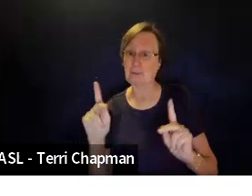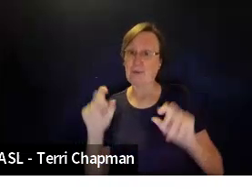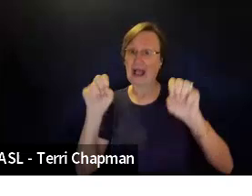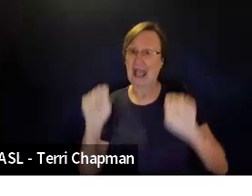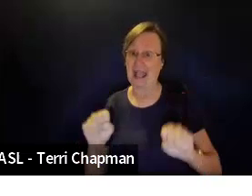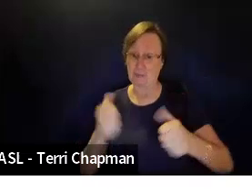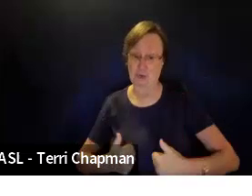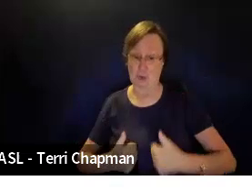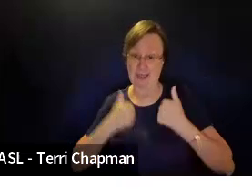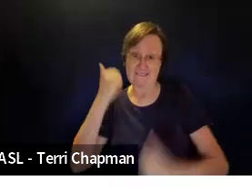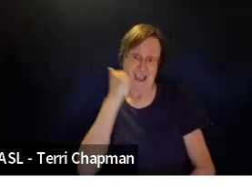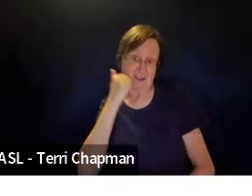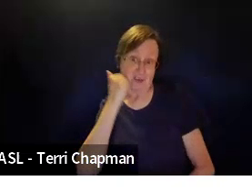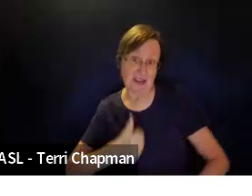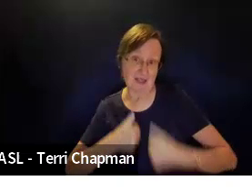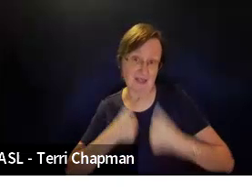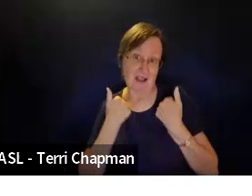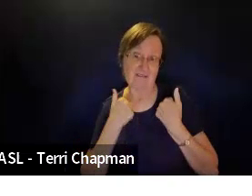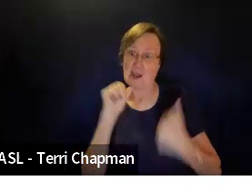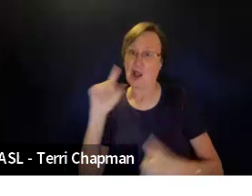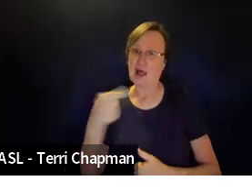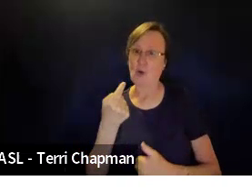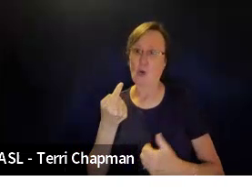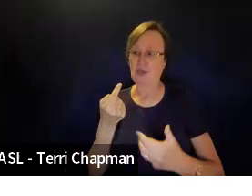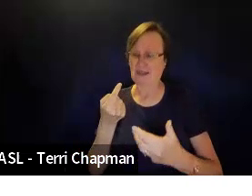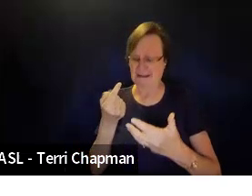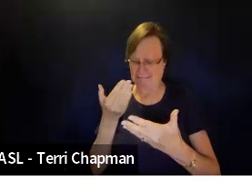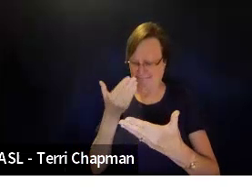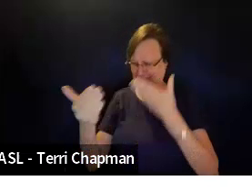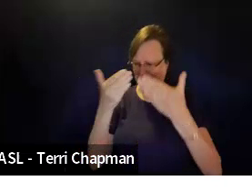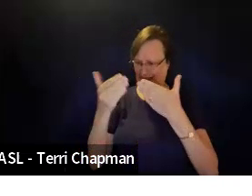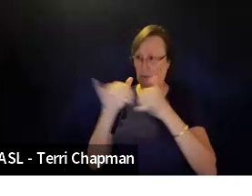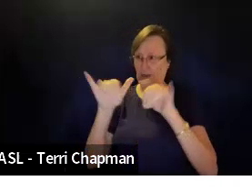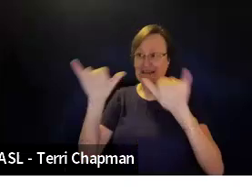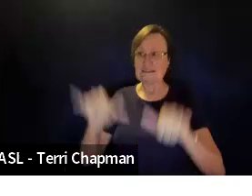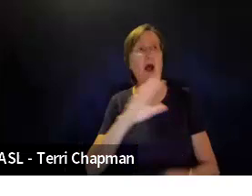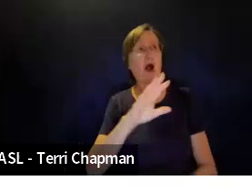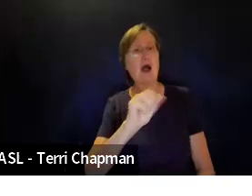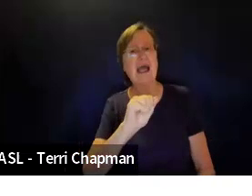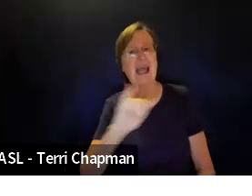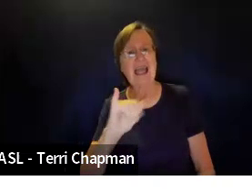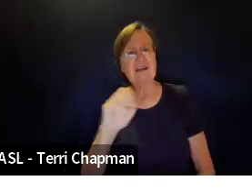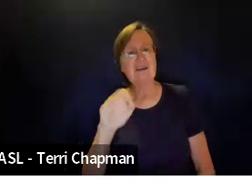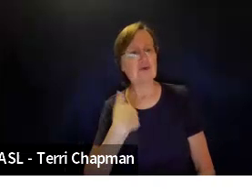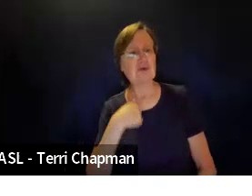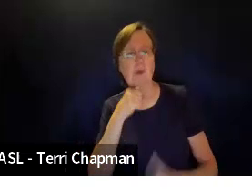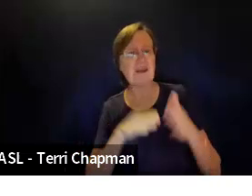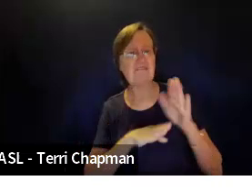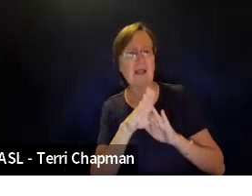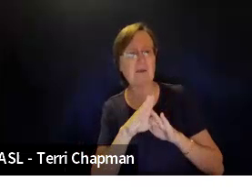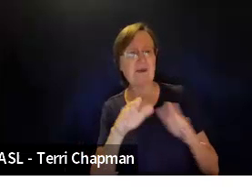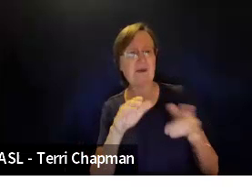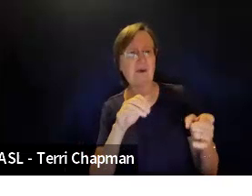live their everyday lives, not just interface with systems, then AI tools that we develop will not exist outside of